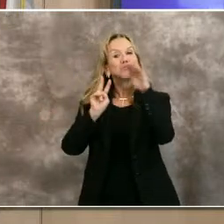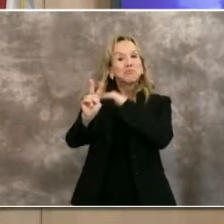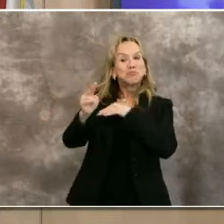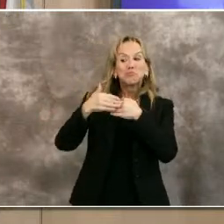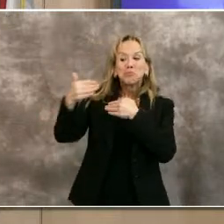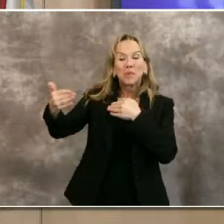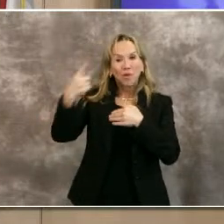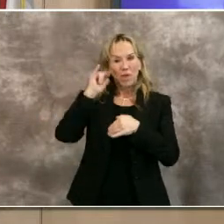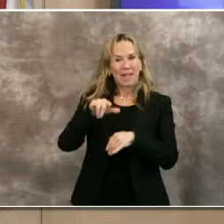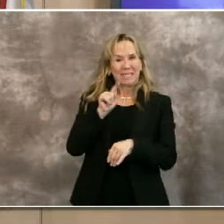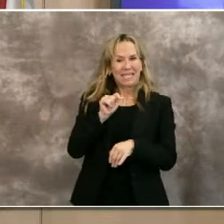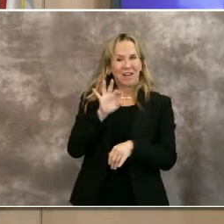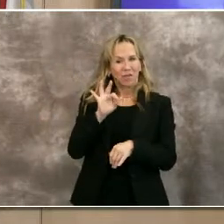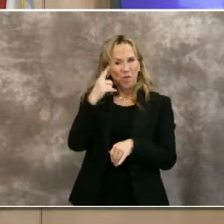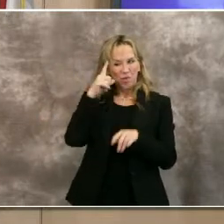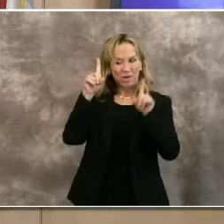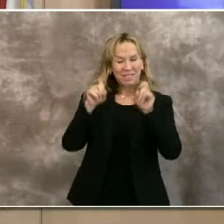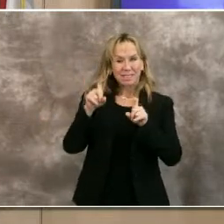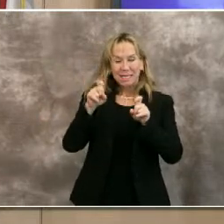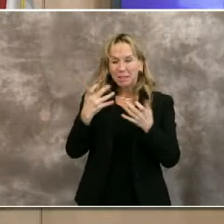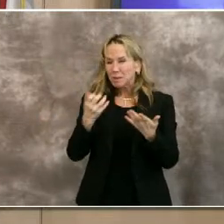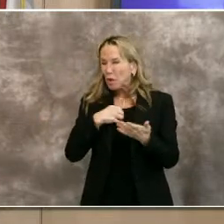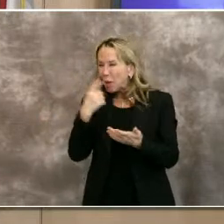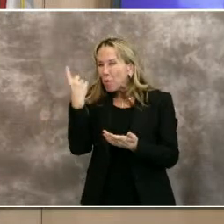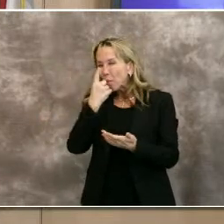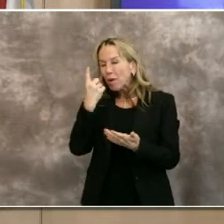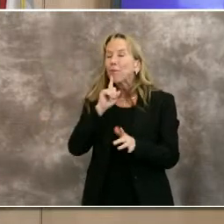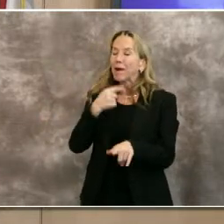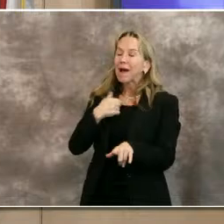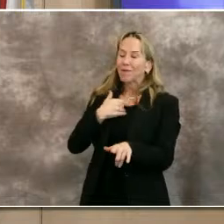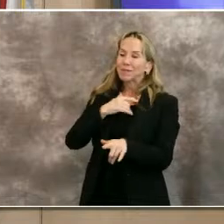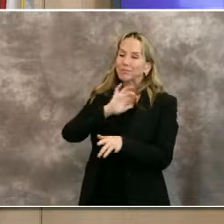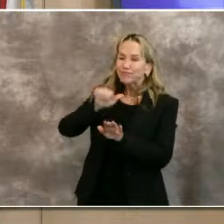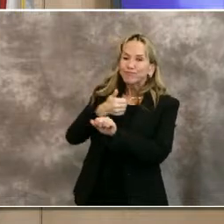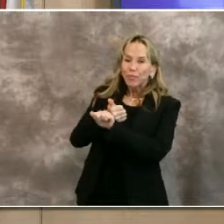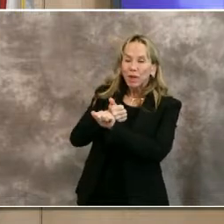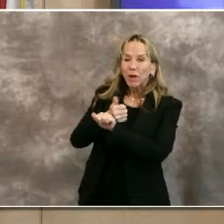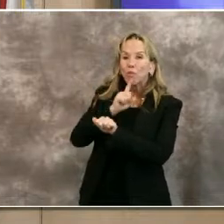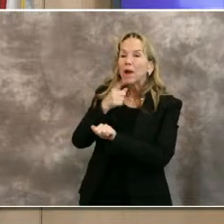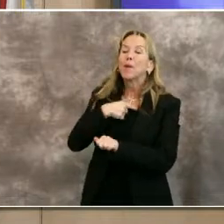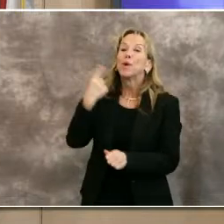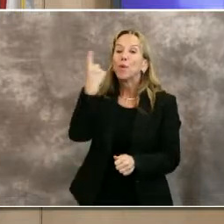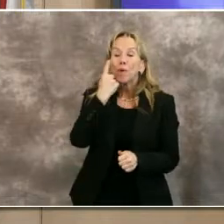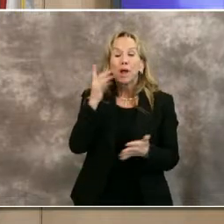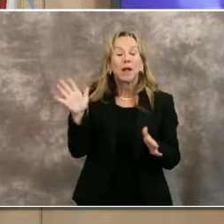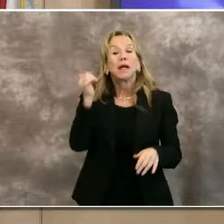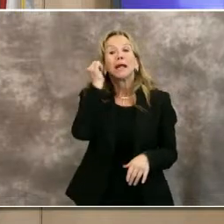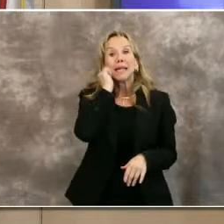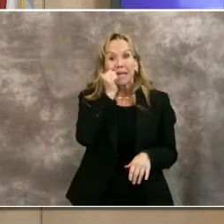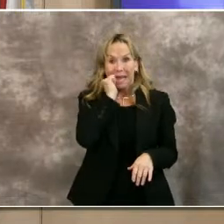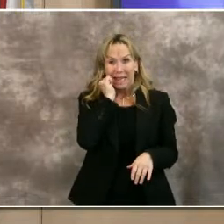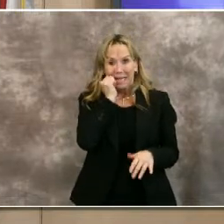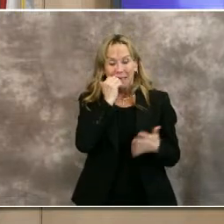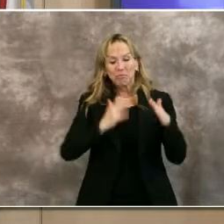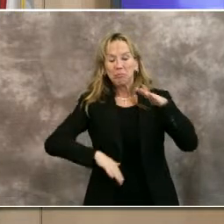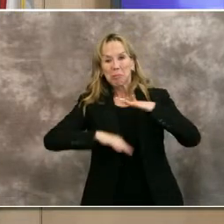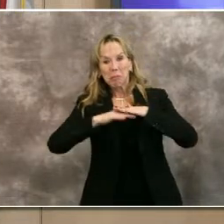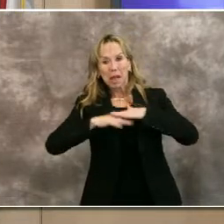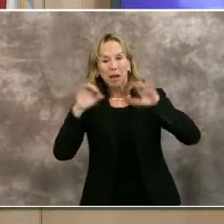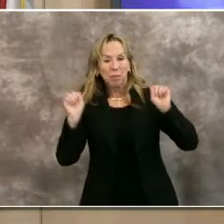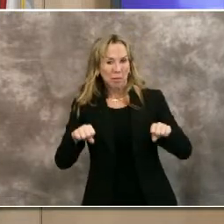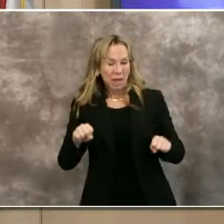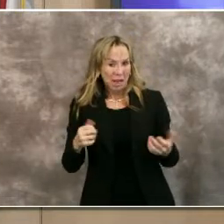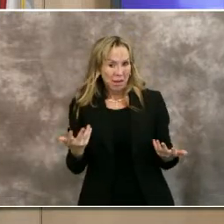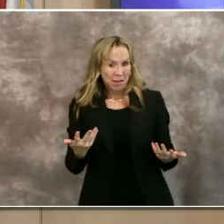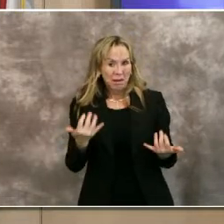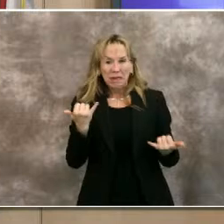wave. So specifically, I'm wondering, what is the current daily testing capacity? It seems to